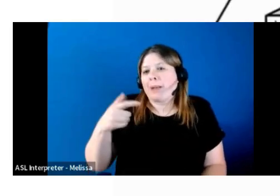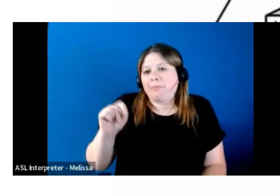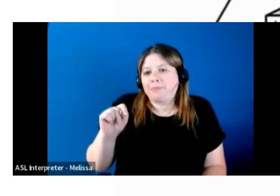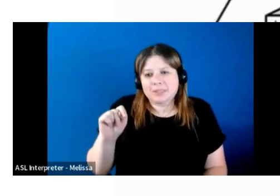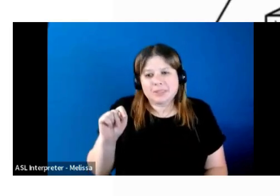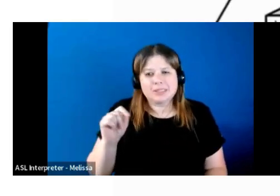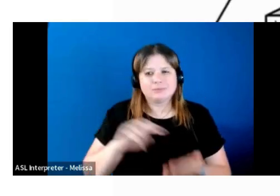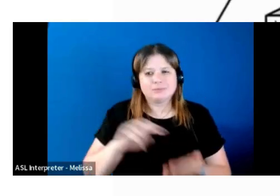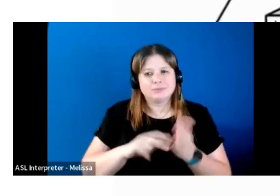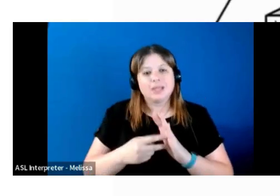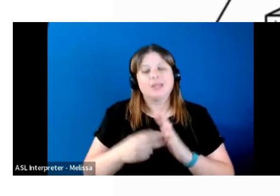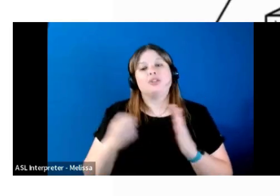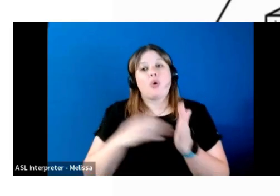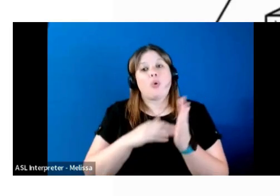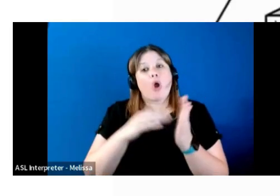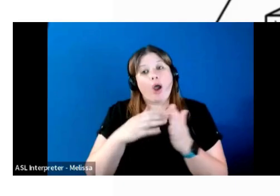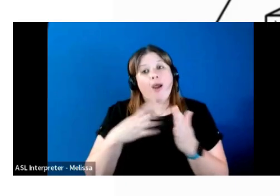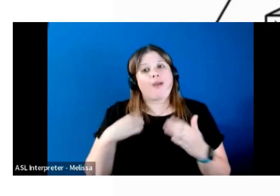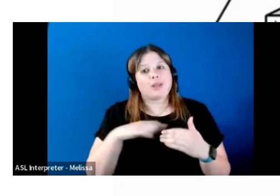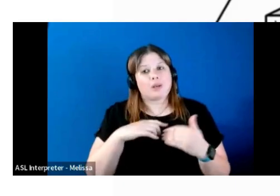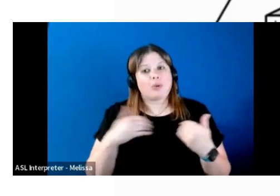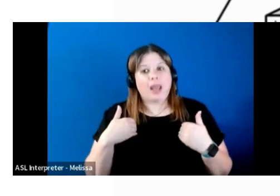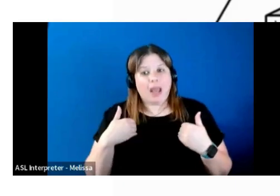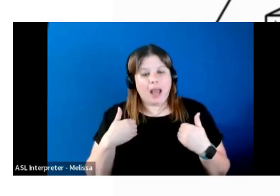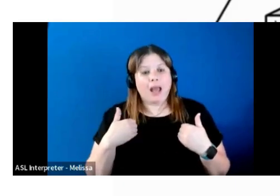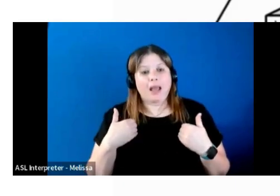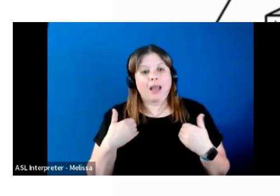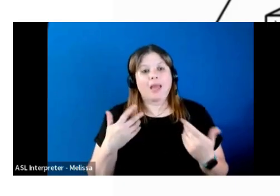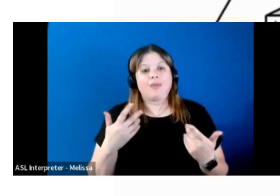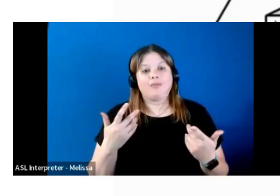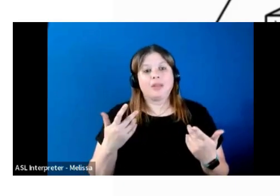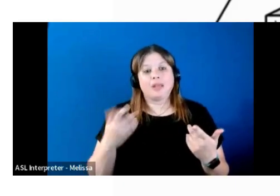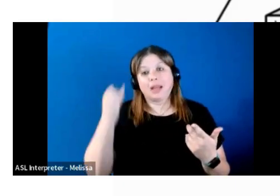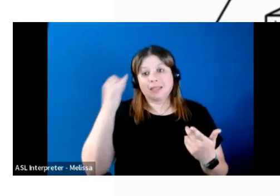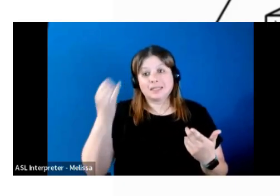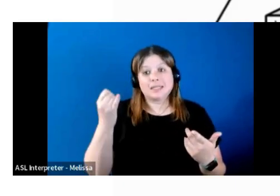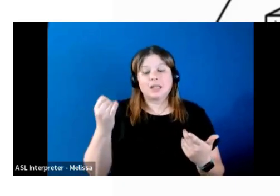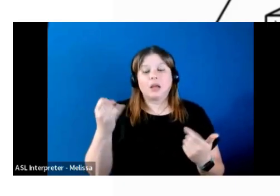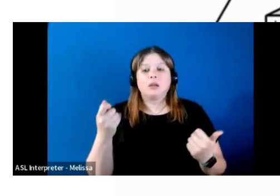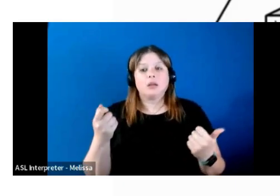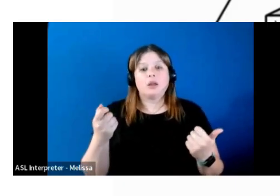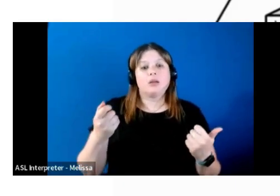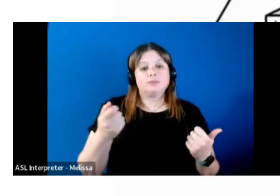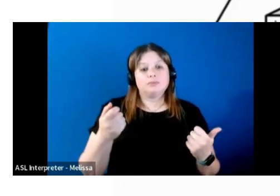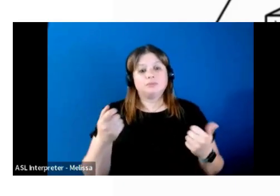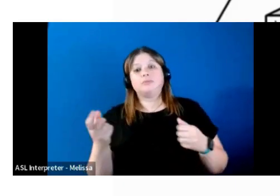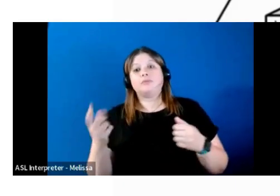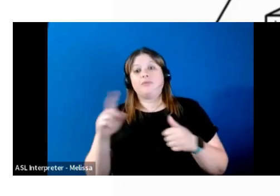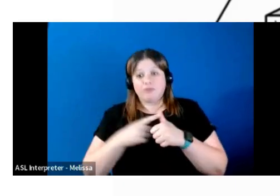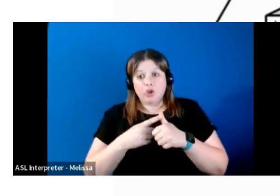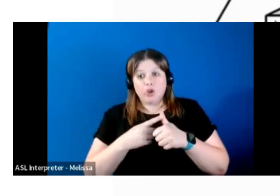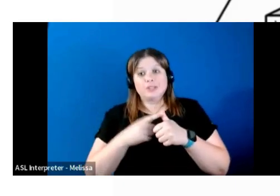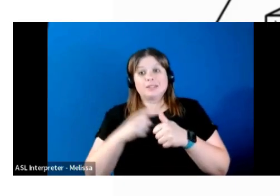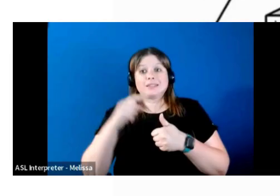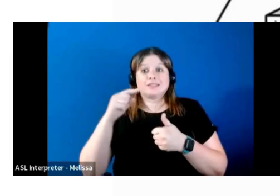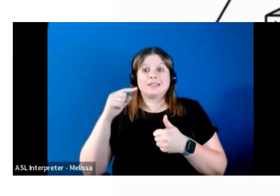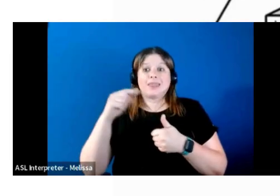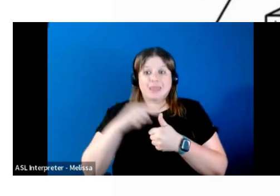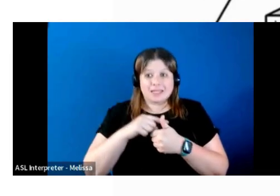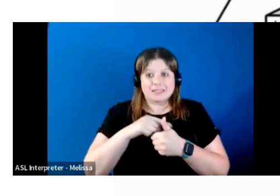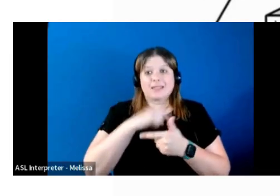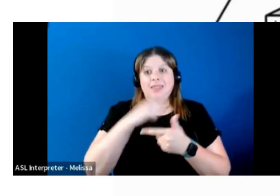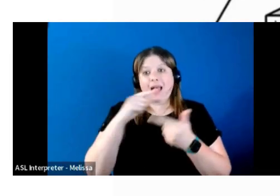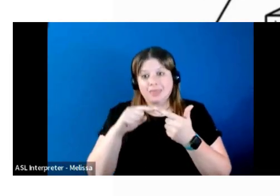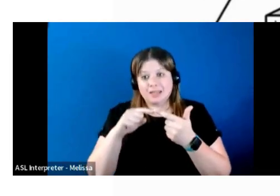oftentimes we have this idea that this happens, and then this happens, and then this happens, and then